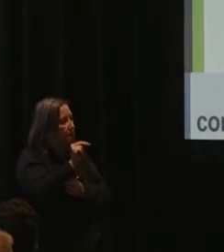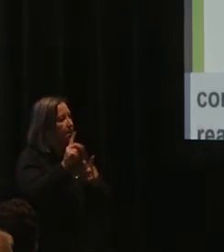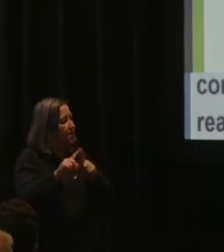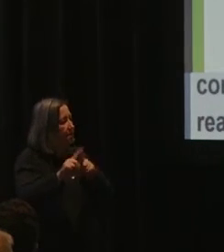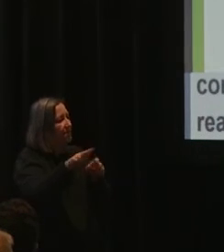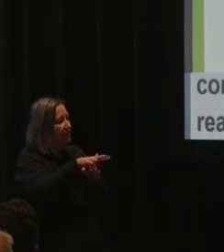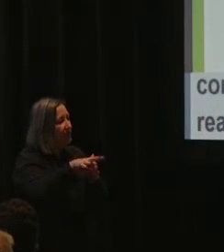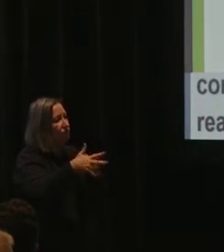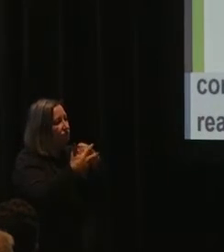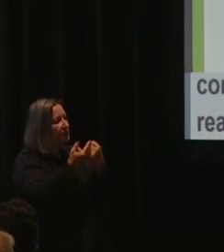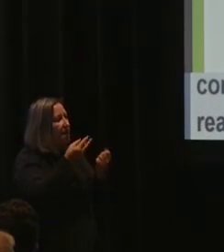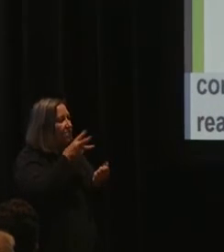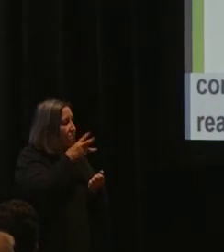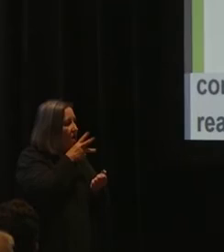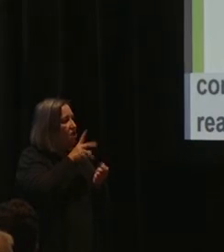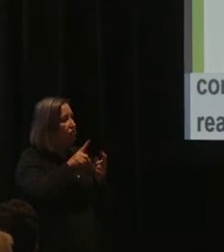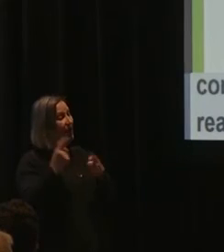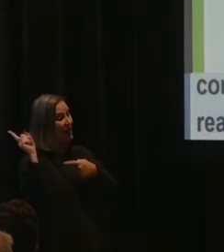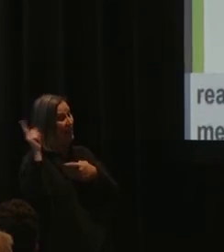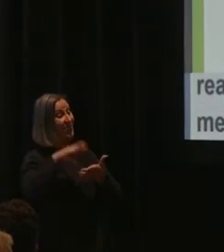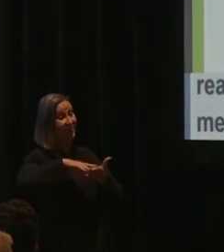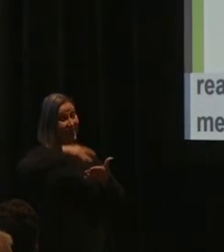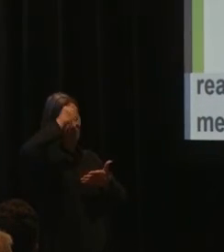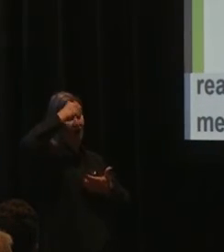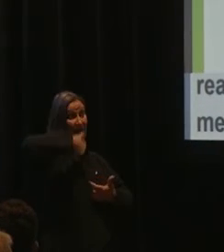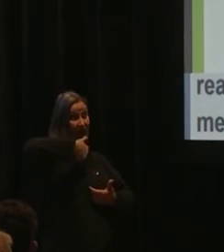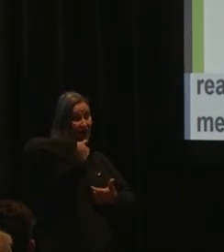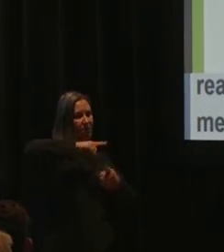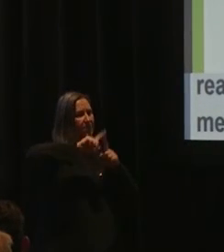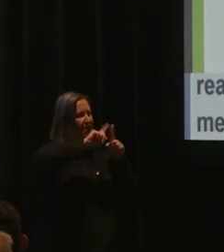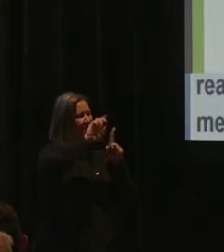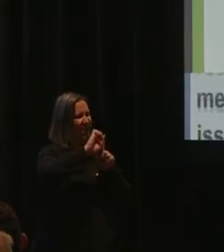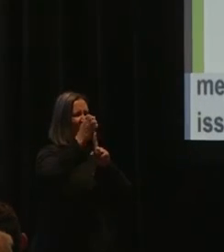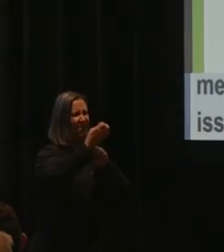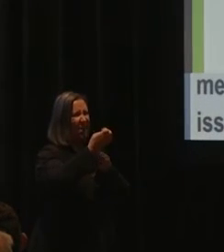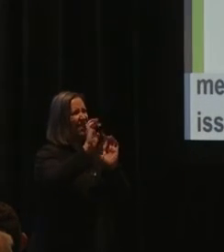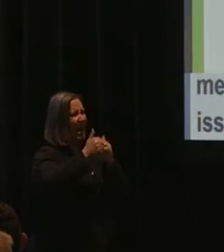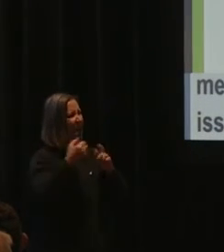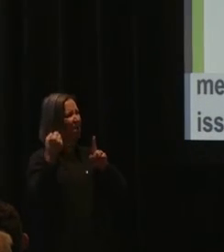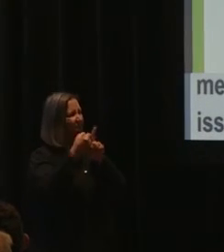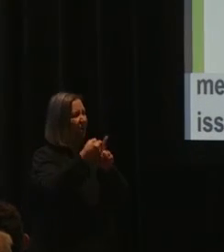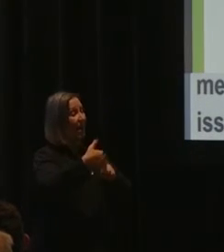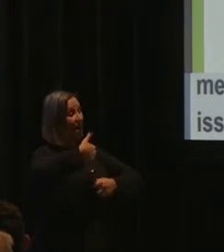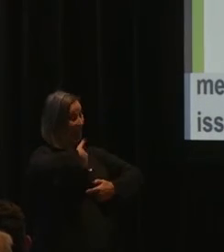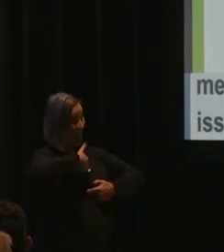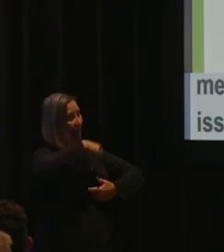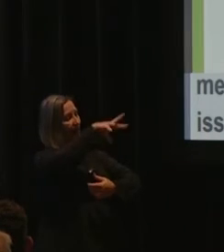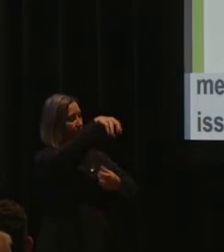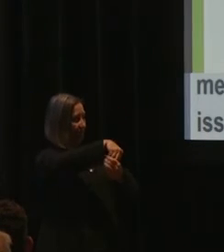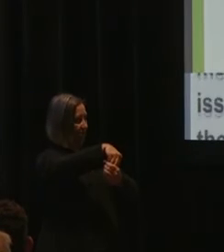what helped me learn about all these environmental issues and how I can become an active member in the